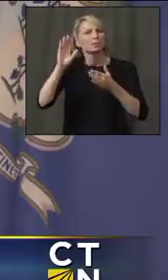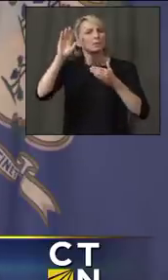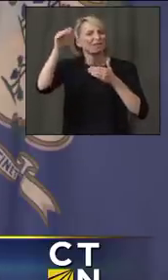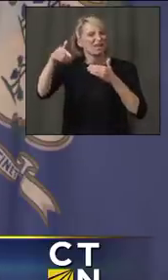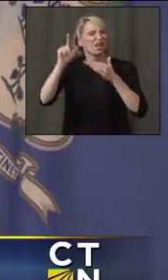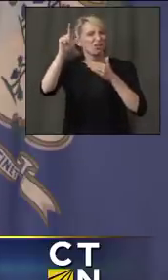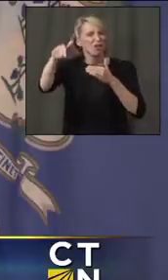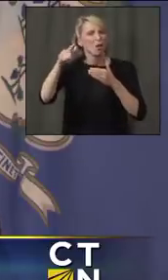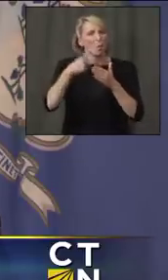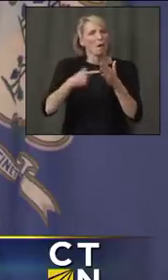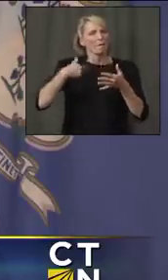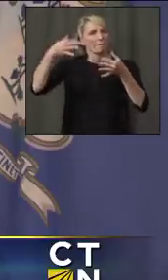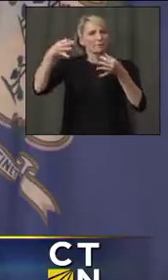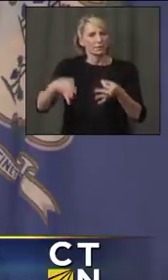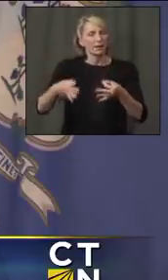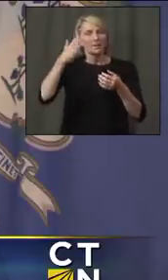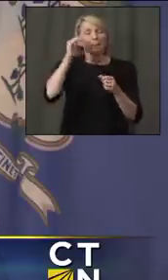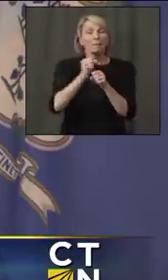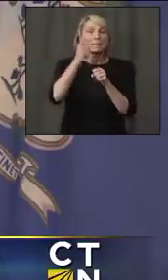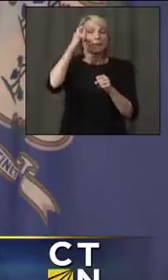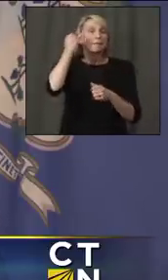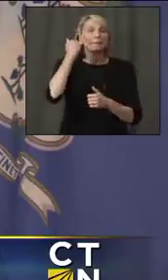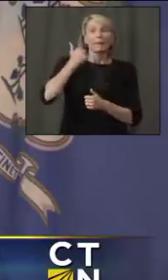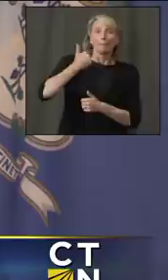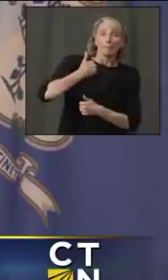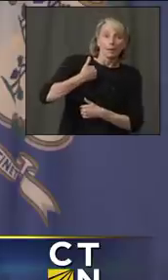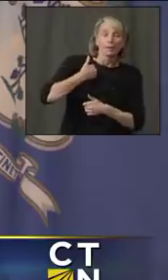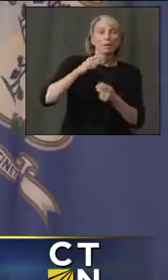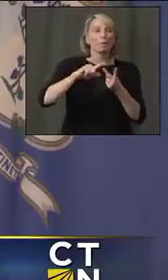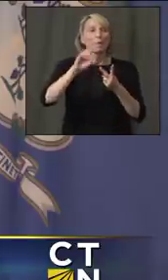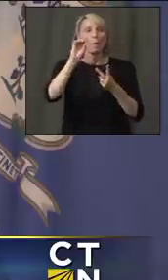for business in, military or something.